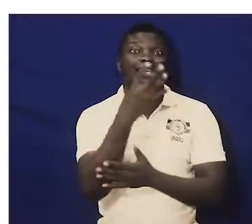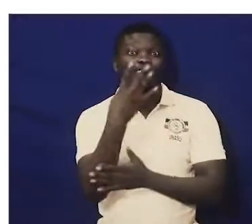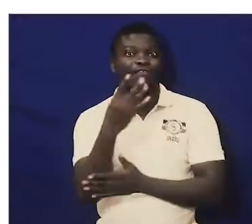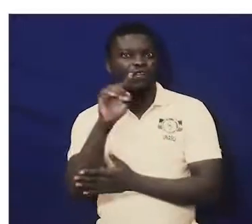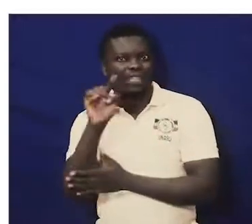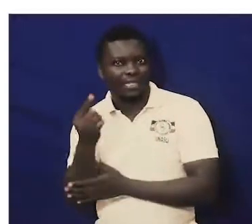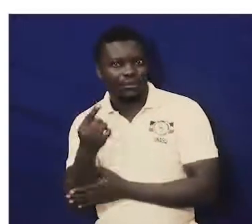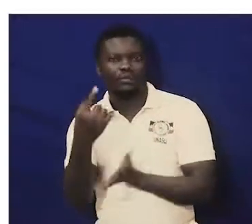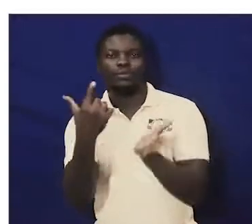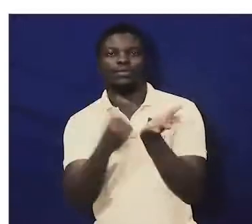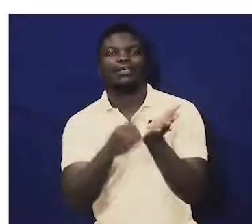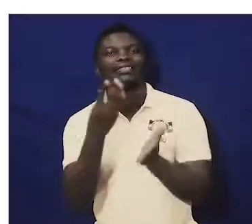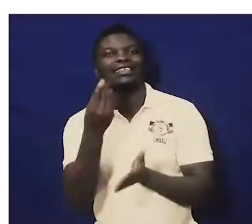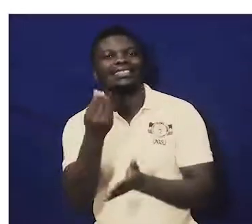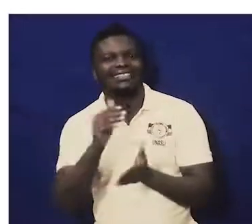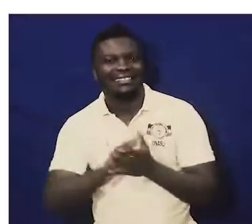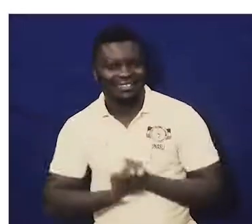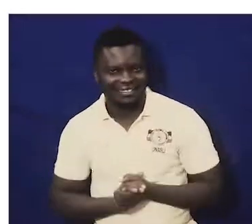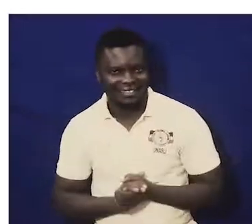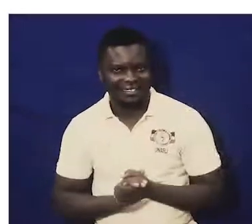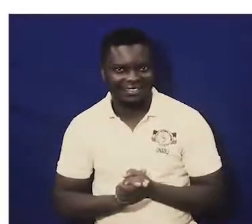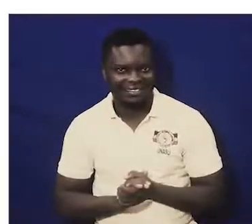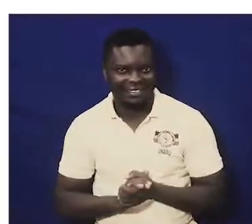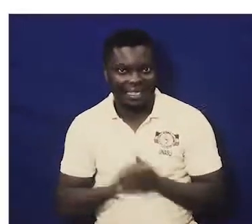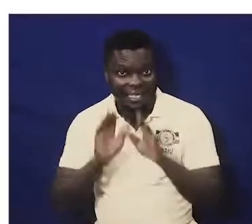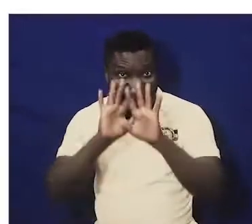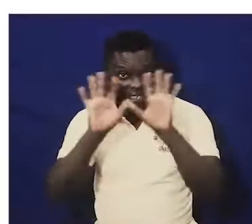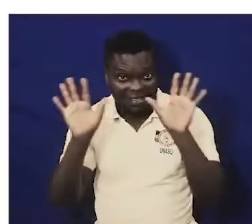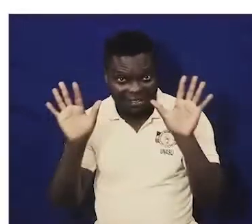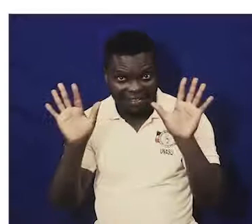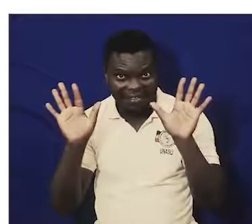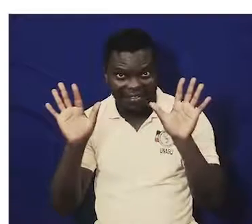24,000 Uganda shillings.